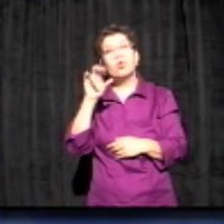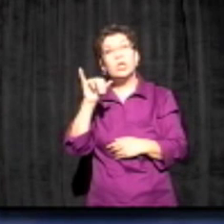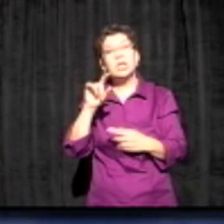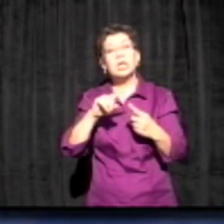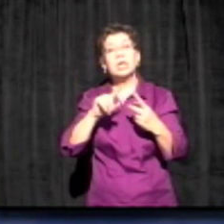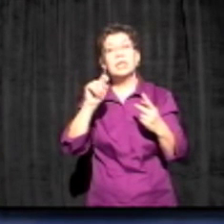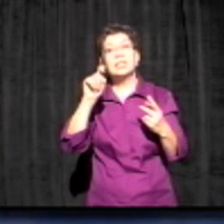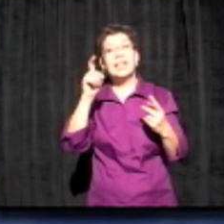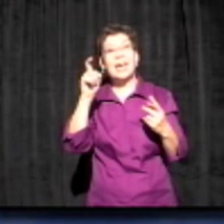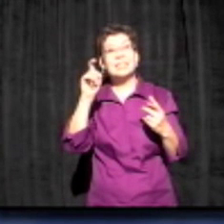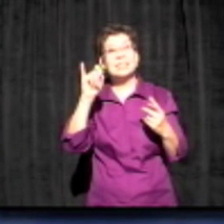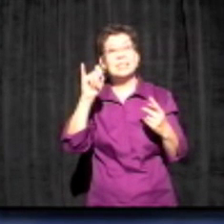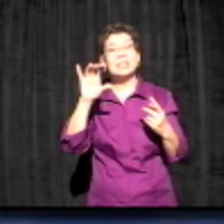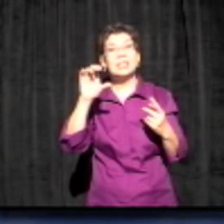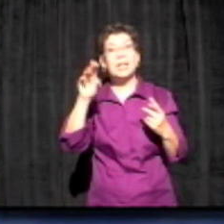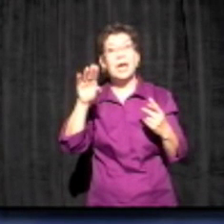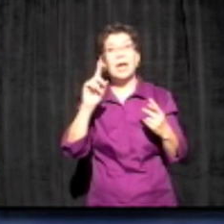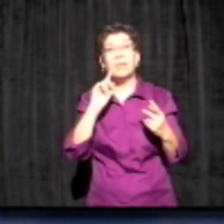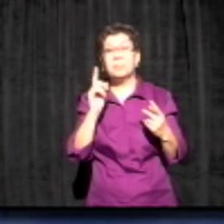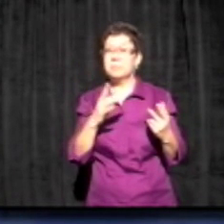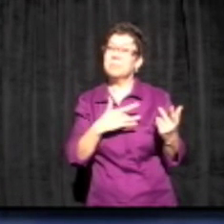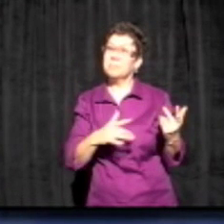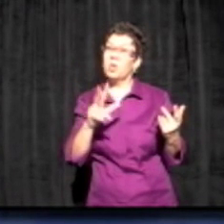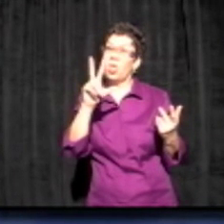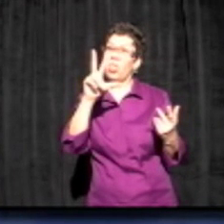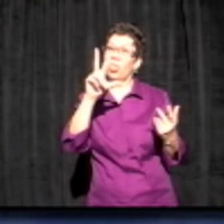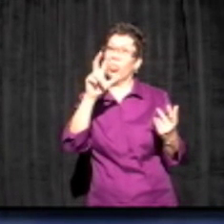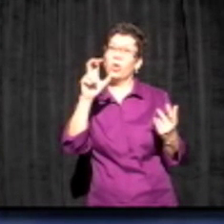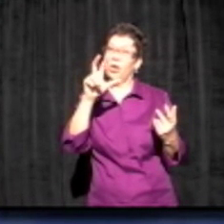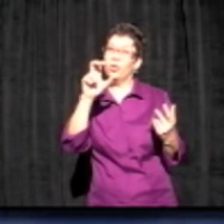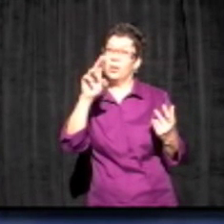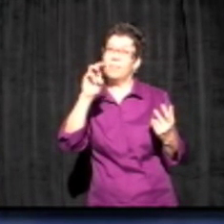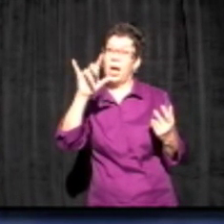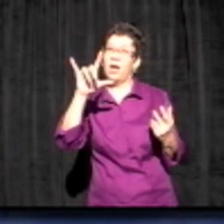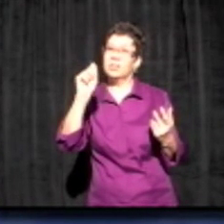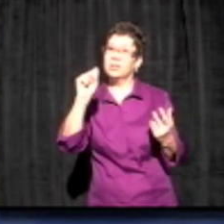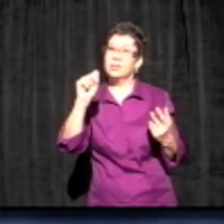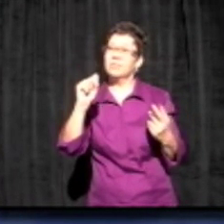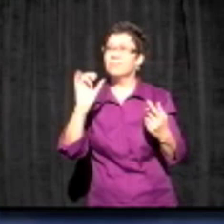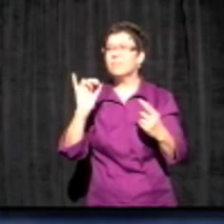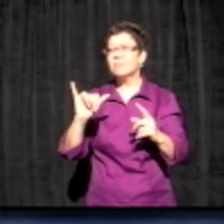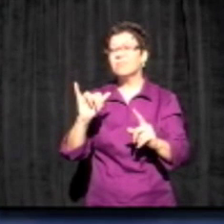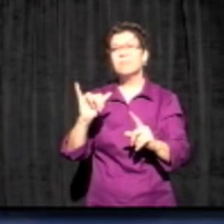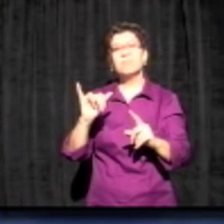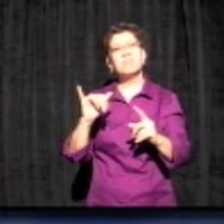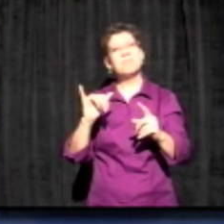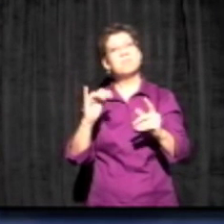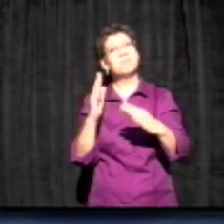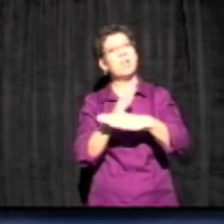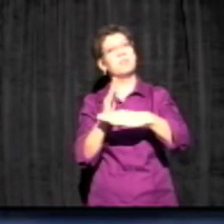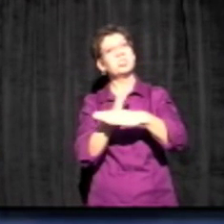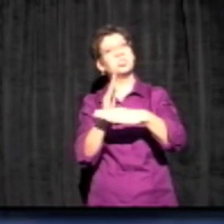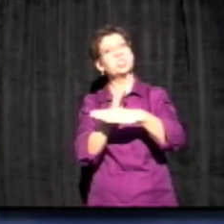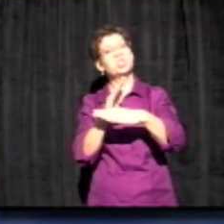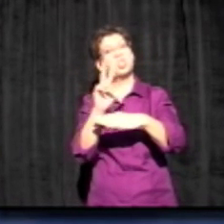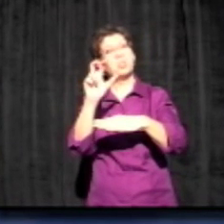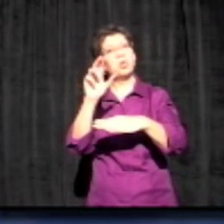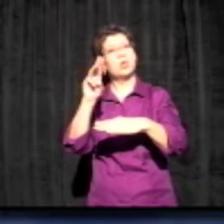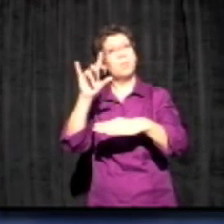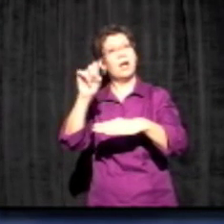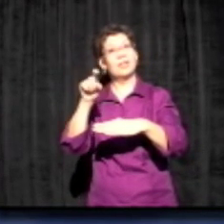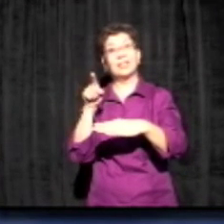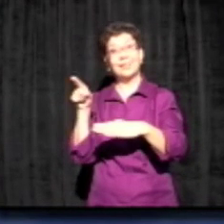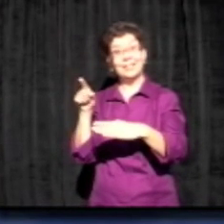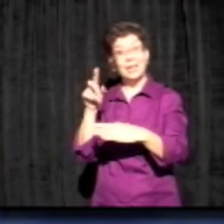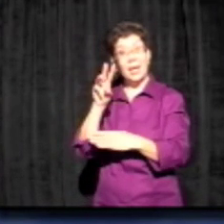for the ordinary consumer, 300 miles is sort of the gold-plated range, and that's what we've